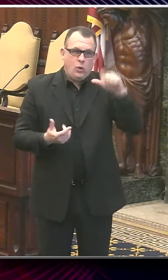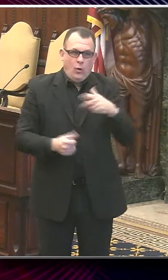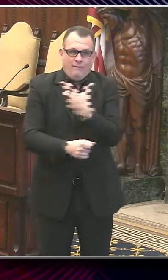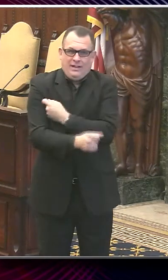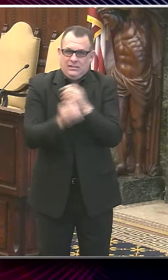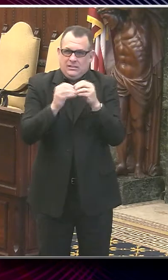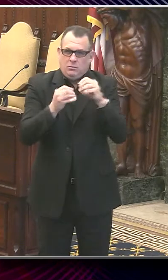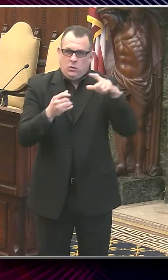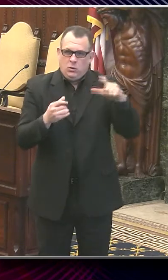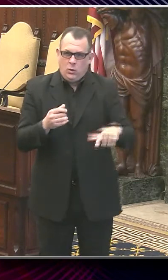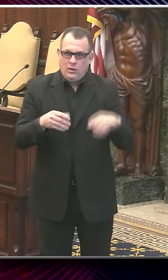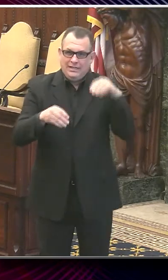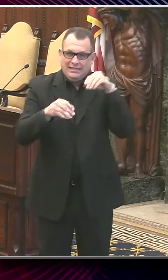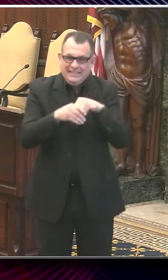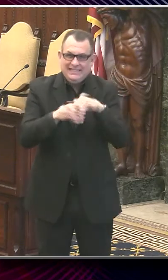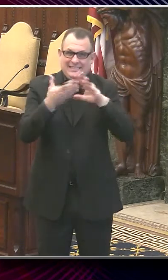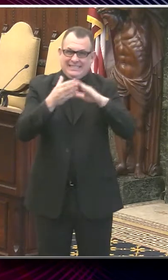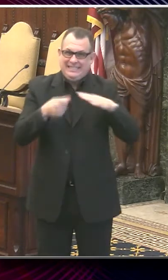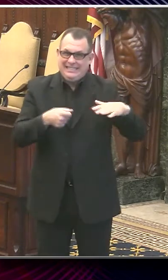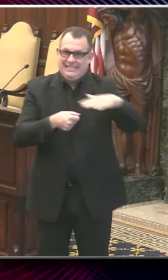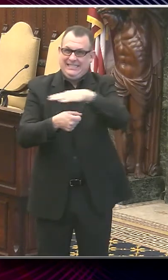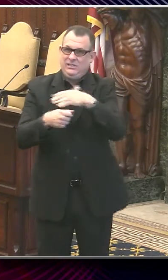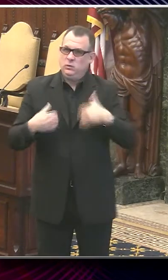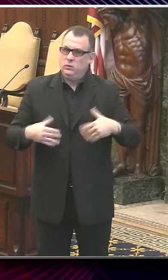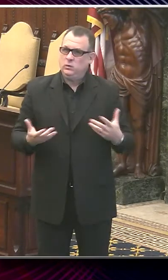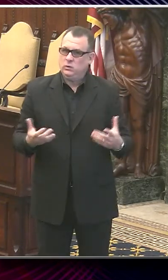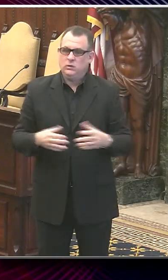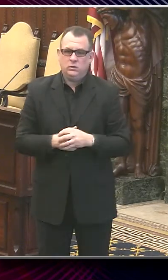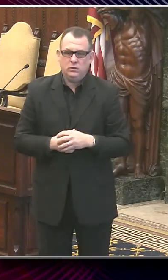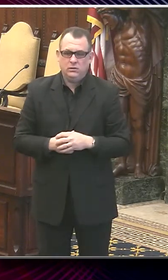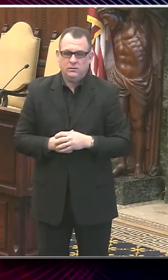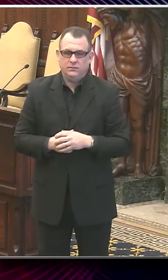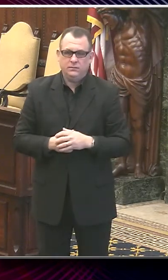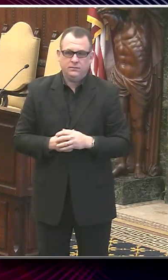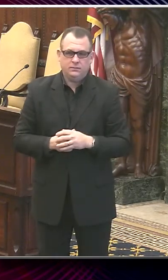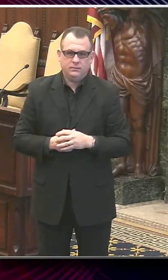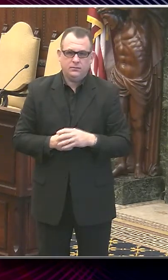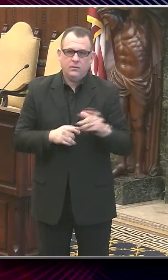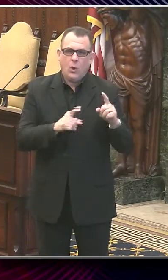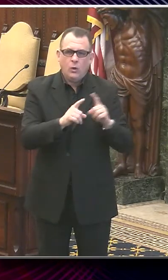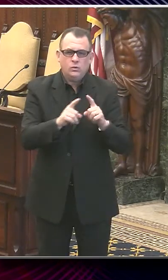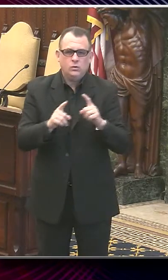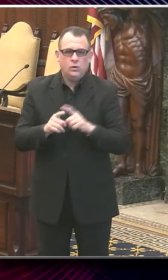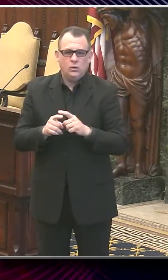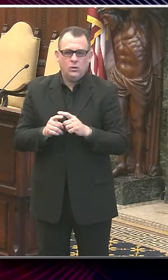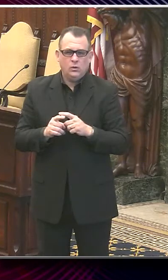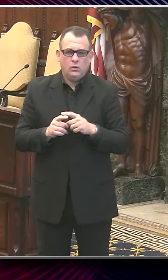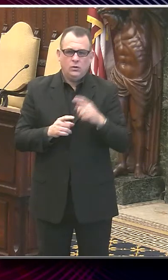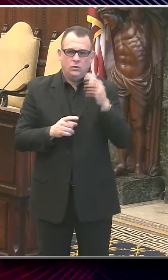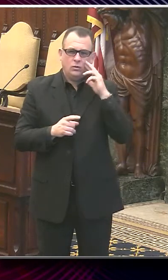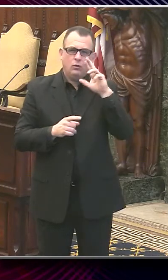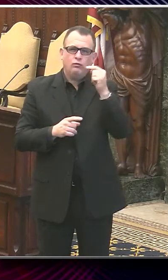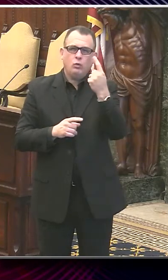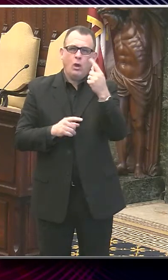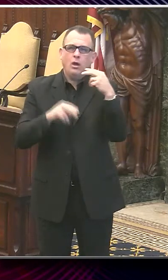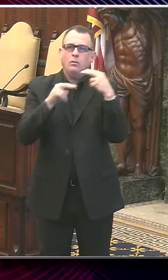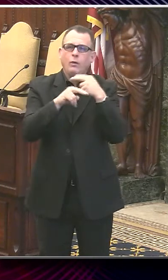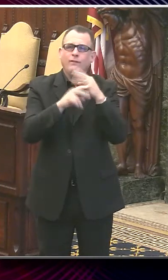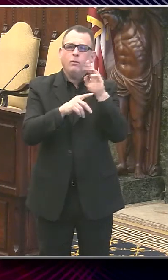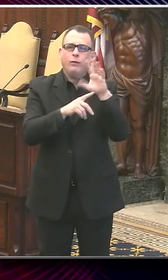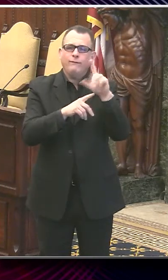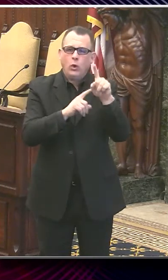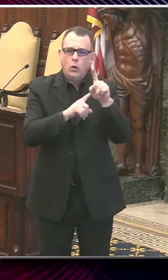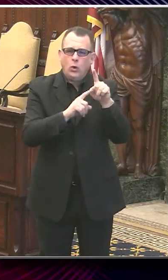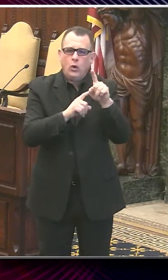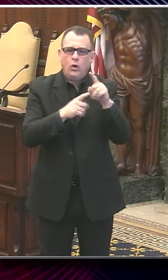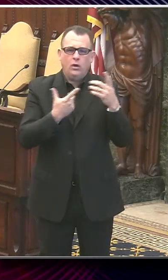city. Also, the site is on transit lines, and it provides ready access to Roosevelt Boulevard and I-95, and we're working on steps